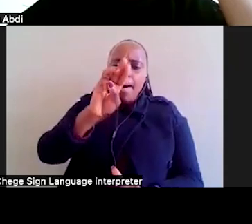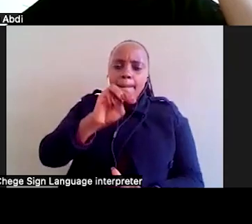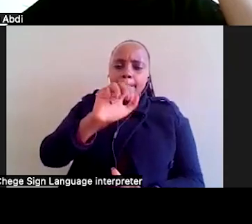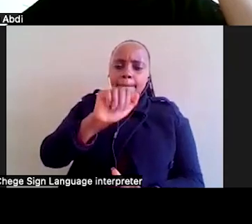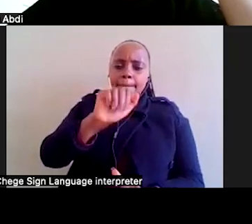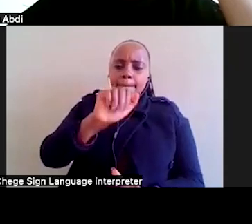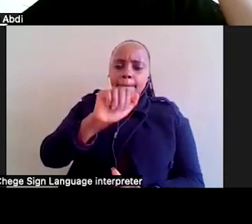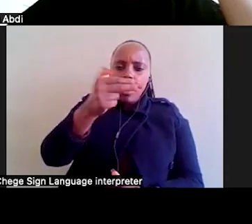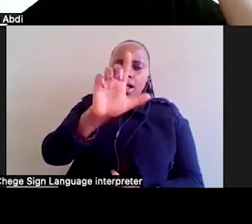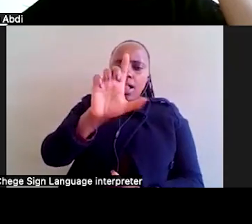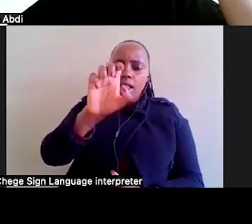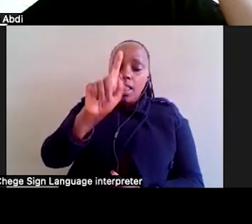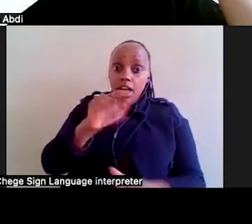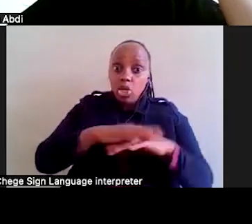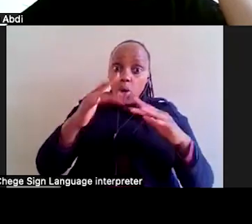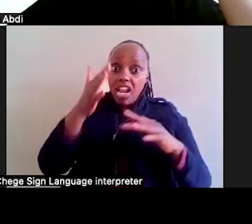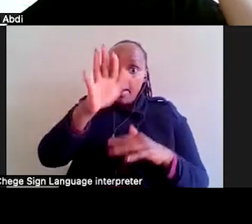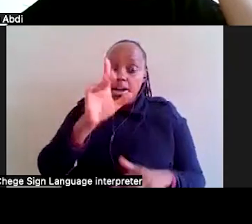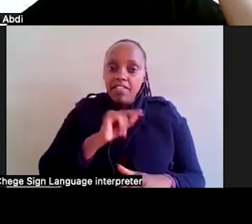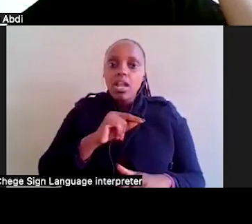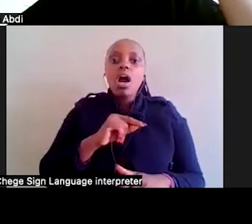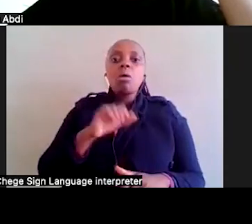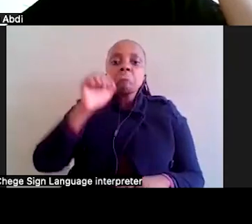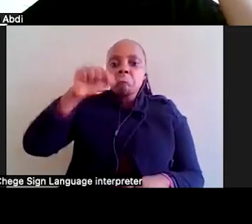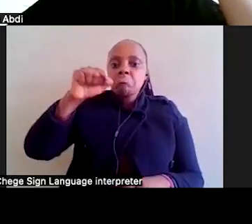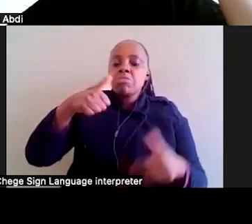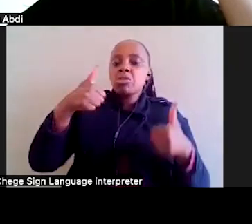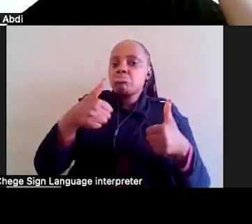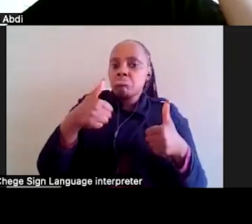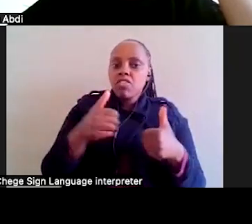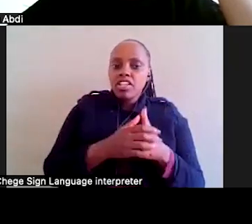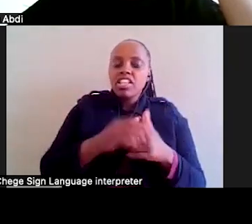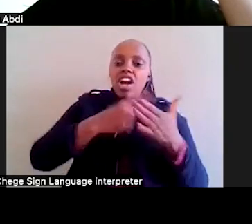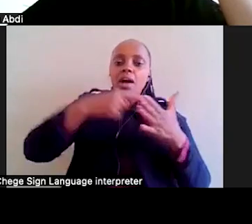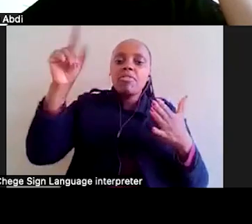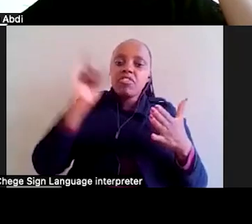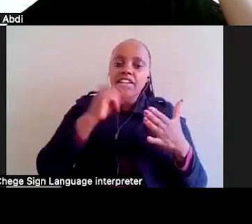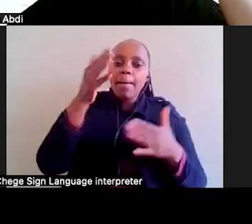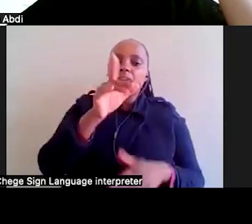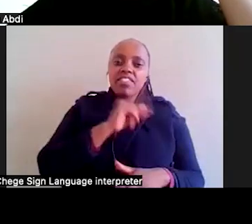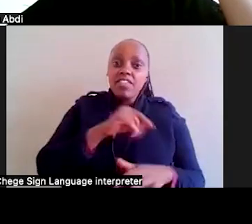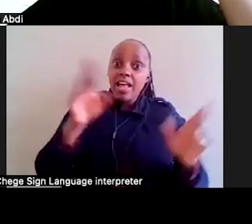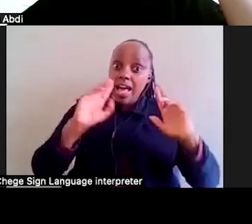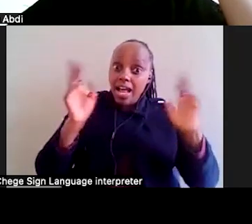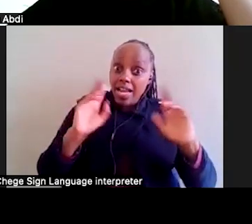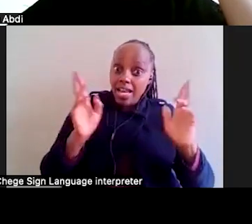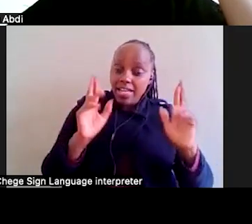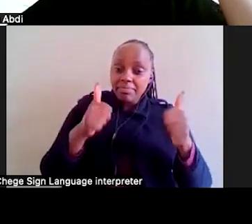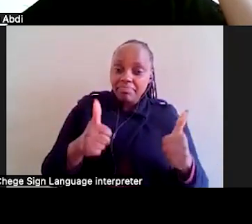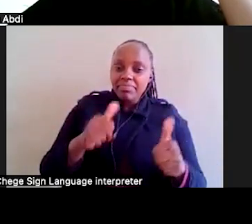back online. Yes, she's signaled that she's ready. Good. She's ready. Okay,